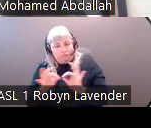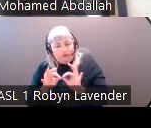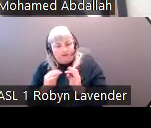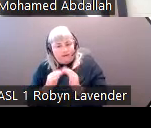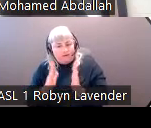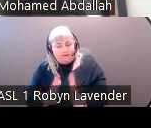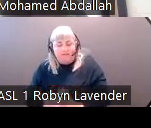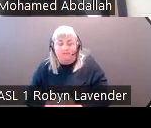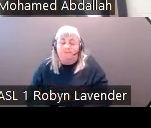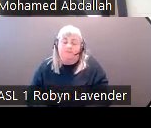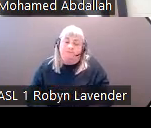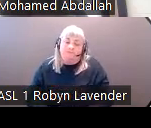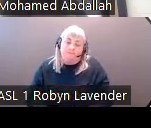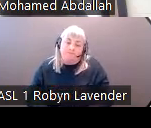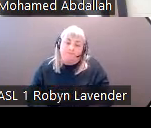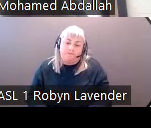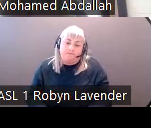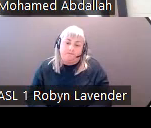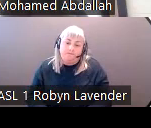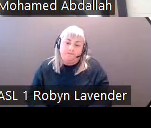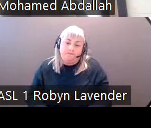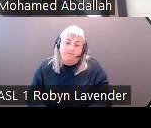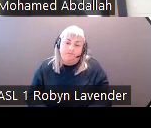We partner with our